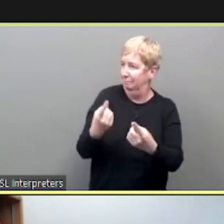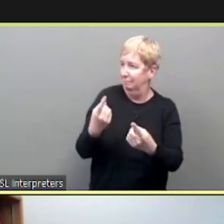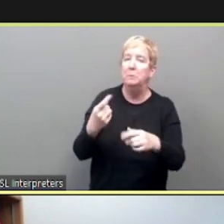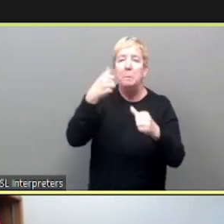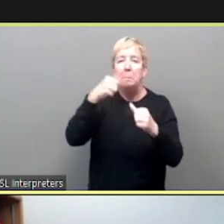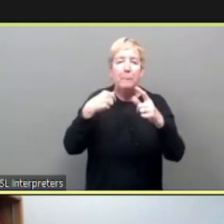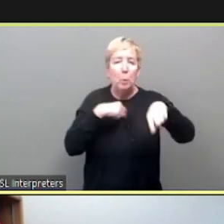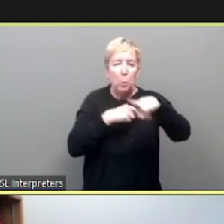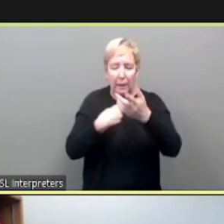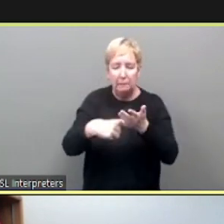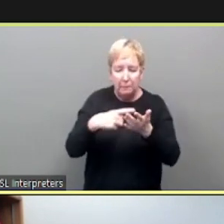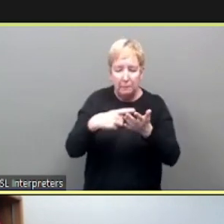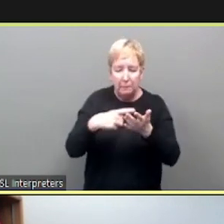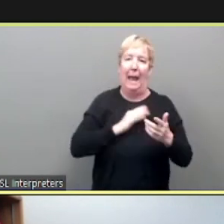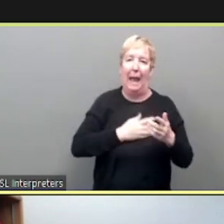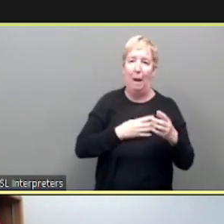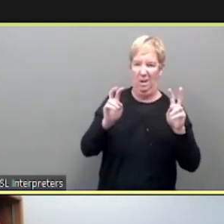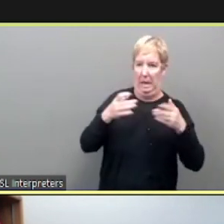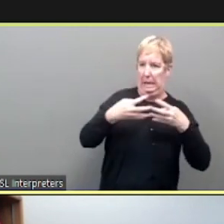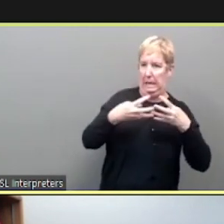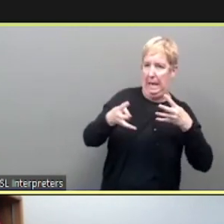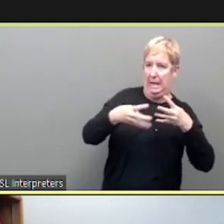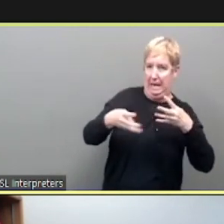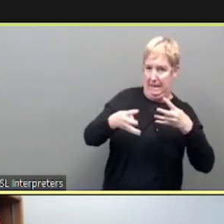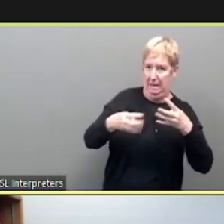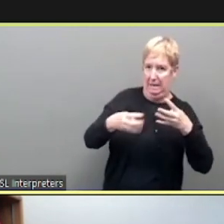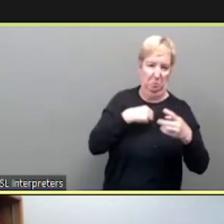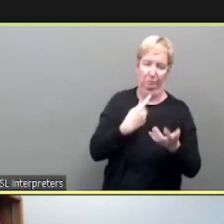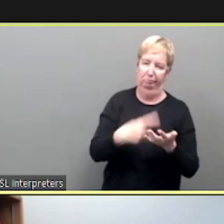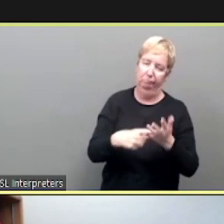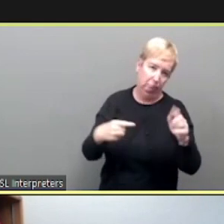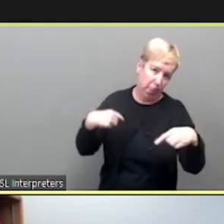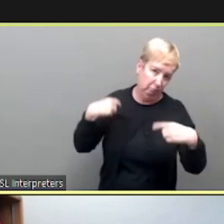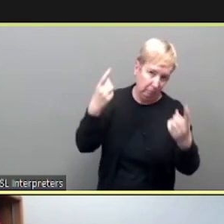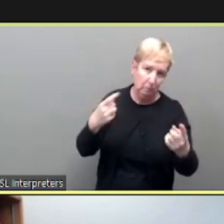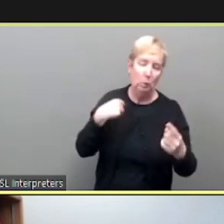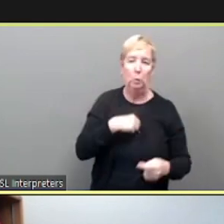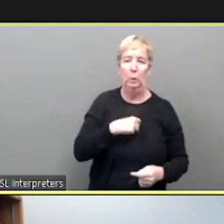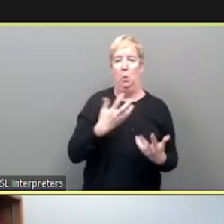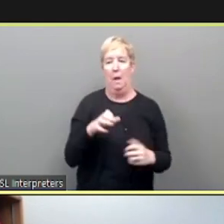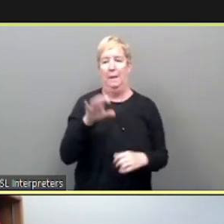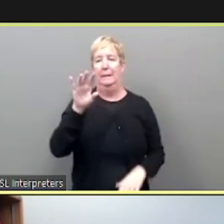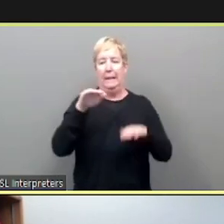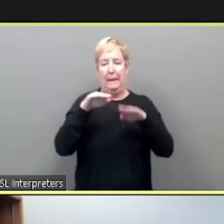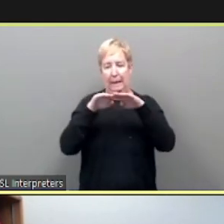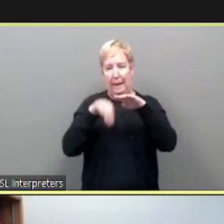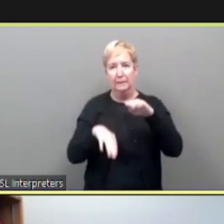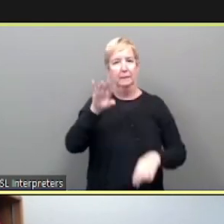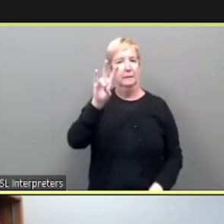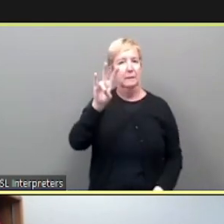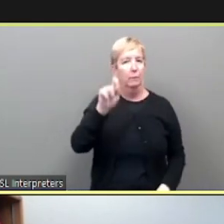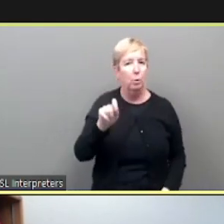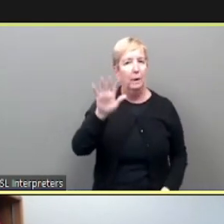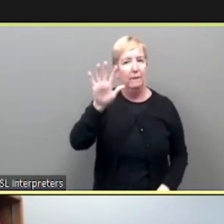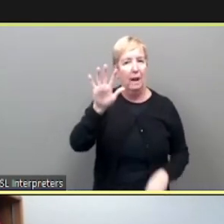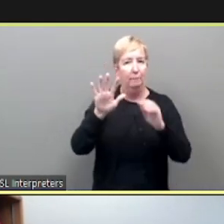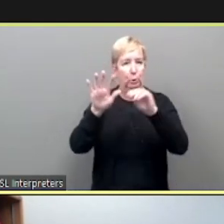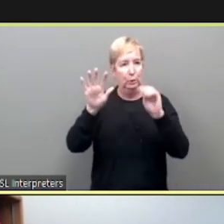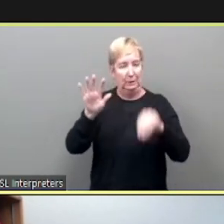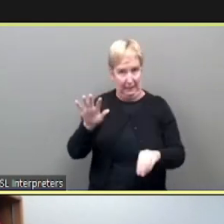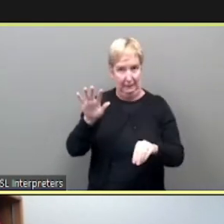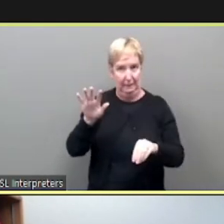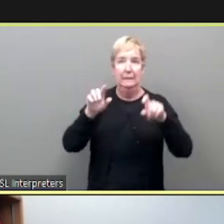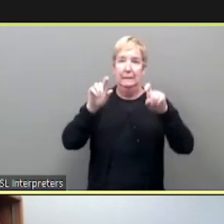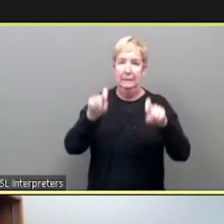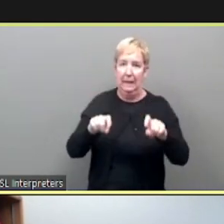measure for the state had our test percent positivity is 7.5%, and that's depicted in that green